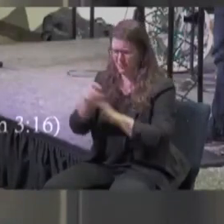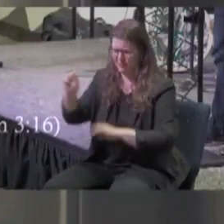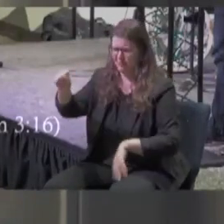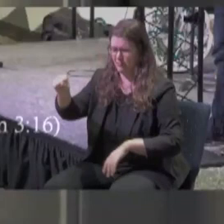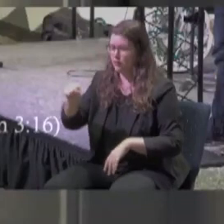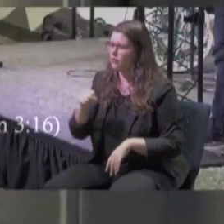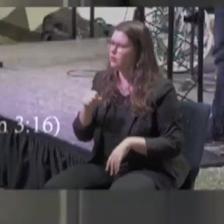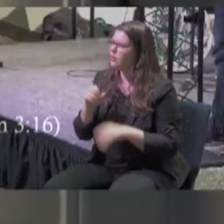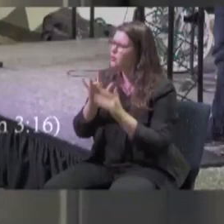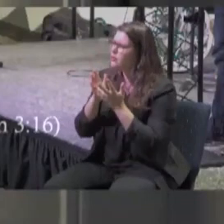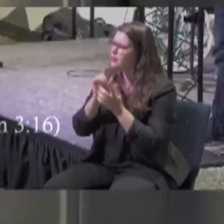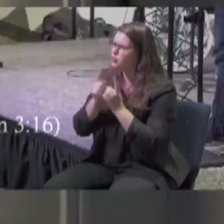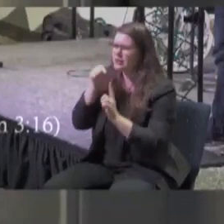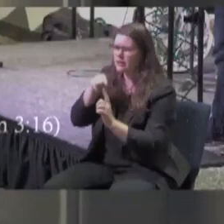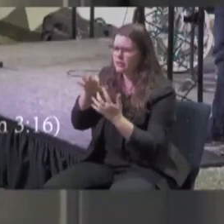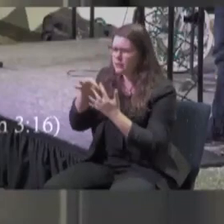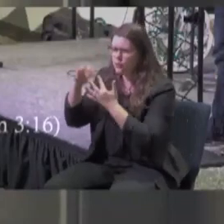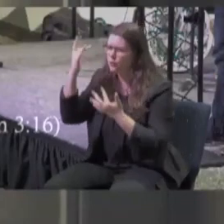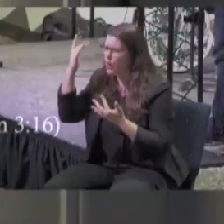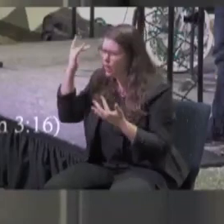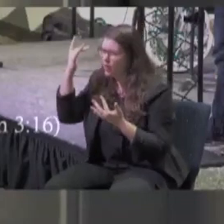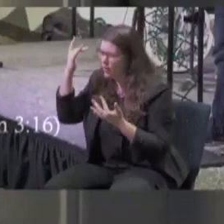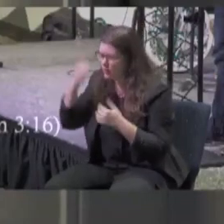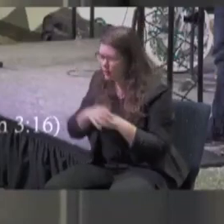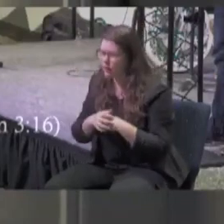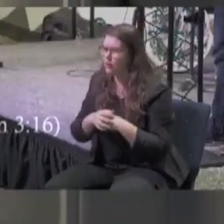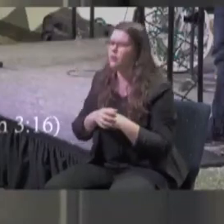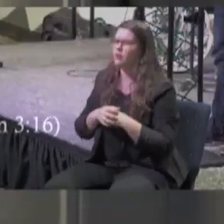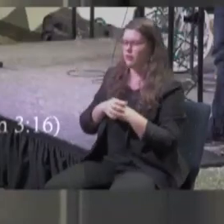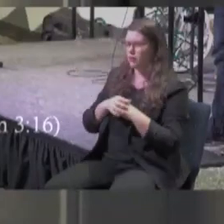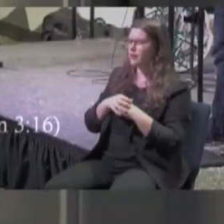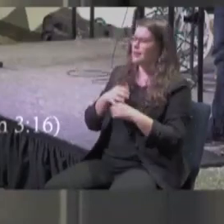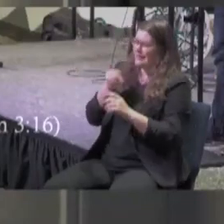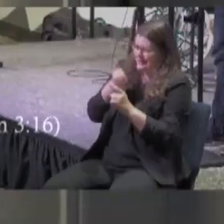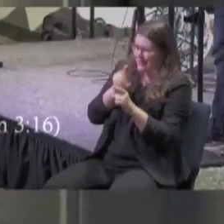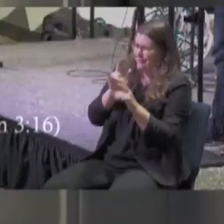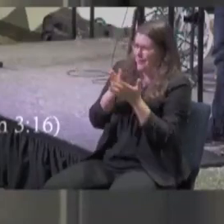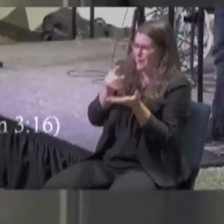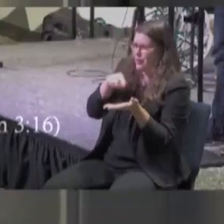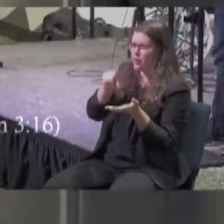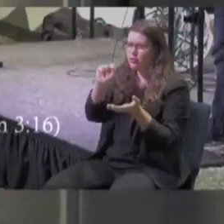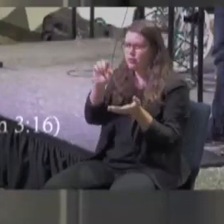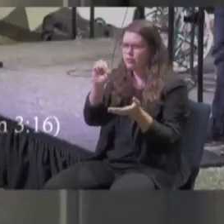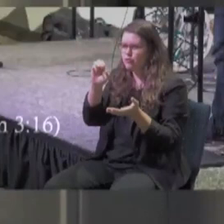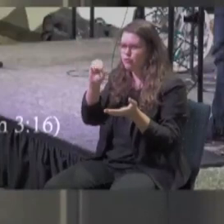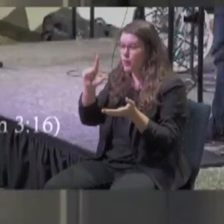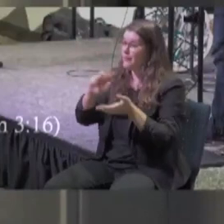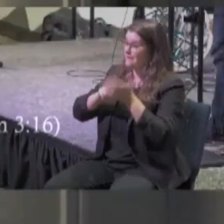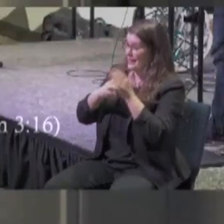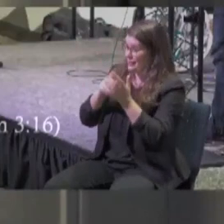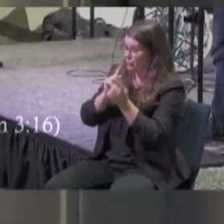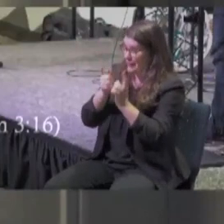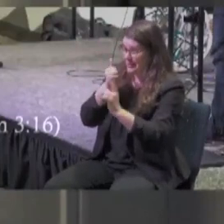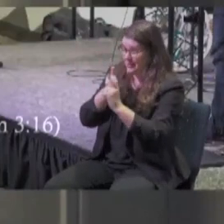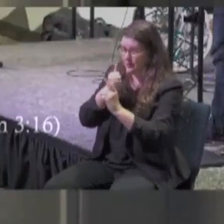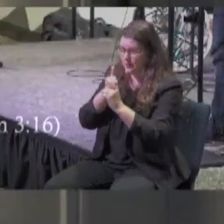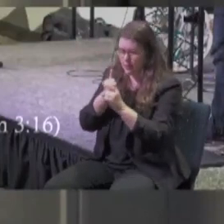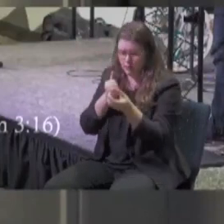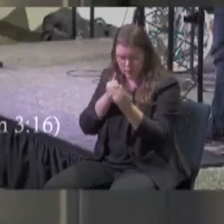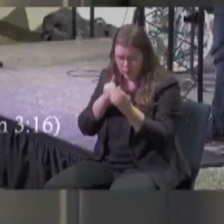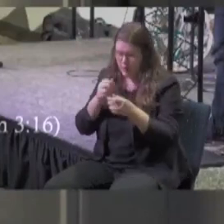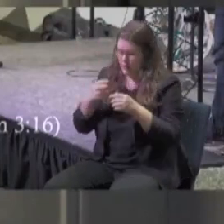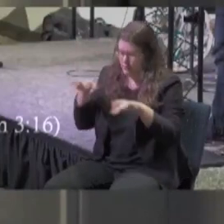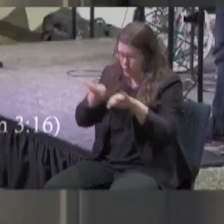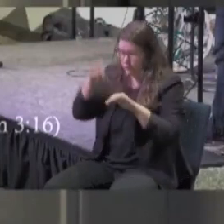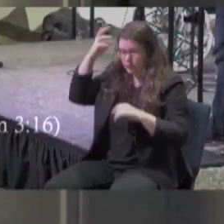What makes Bible translation special is that our instrumental translations are based on source texts which are particularly remote in